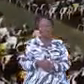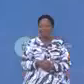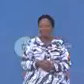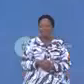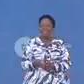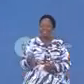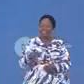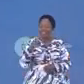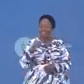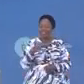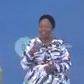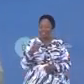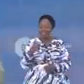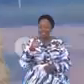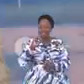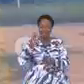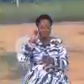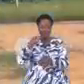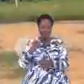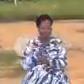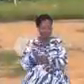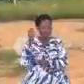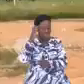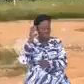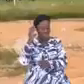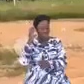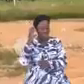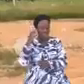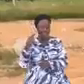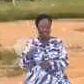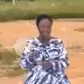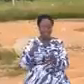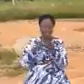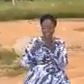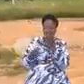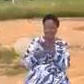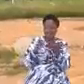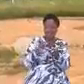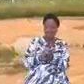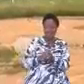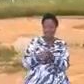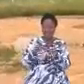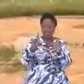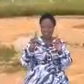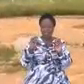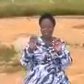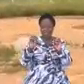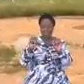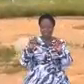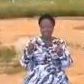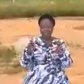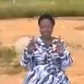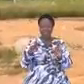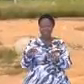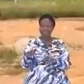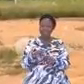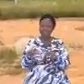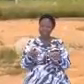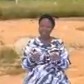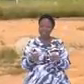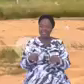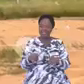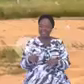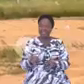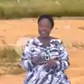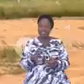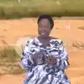where the paralife they do. So you go these 3 days, God, come and arrest me. Inside your